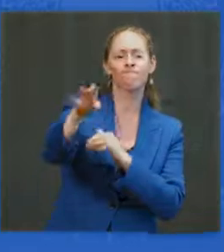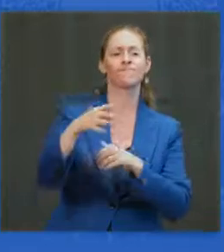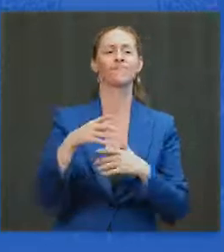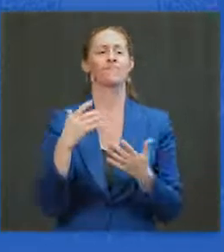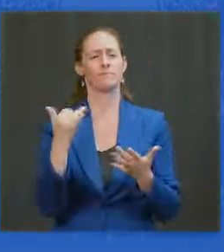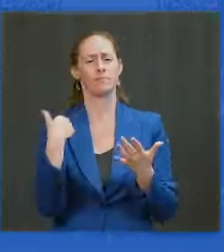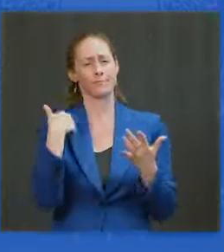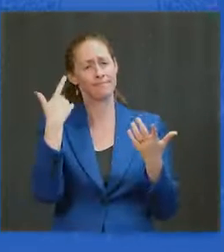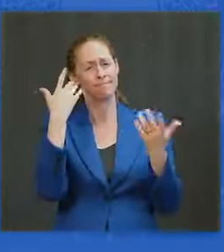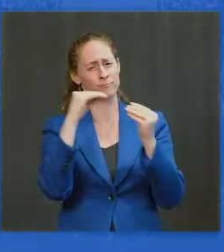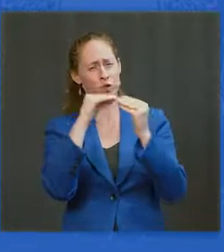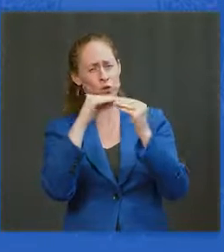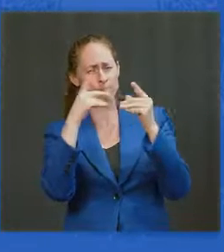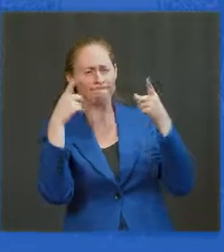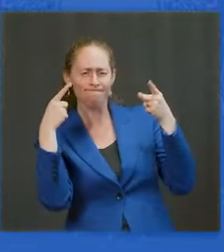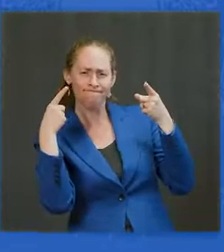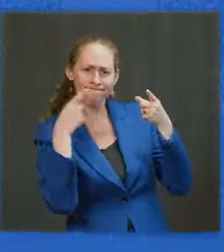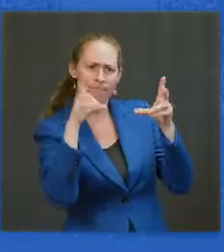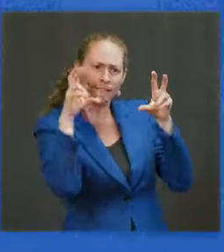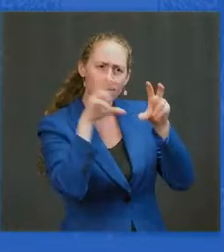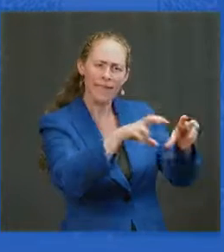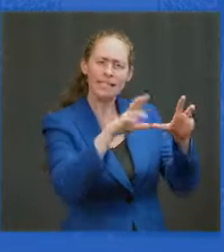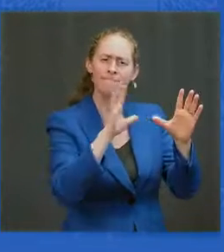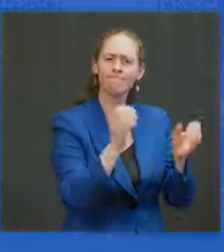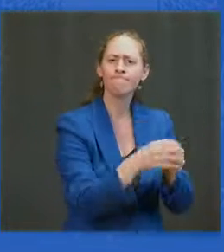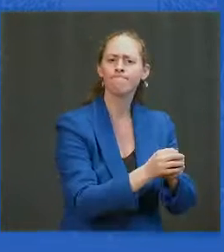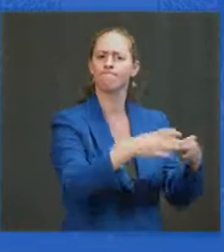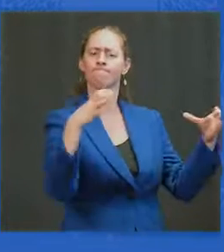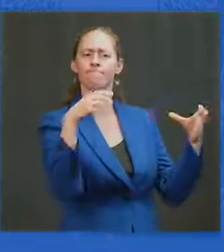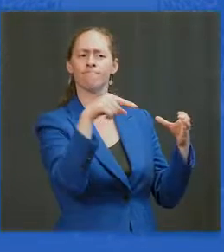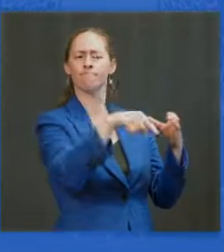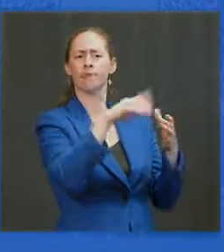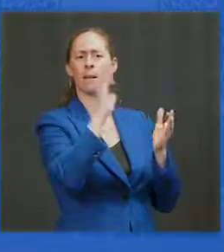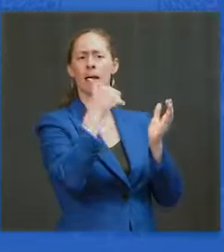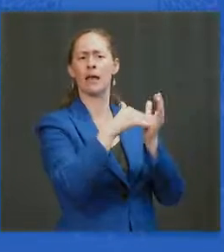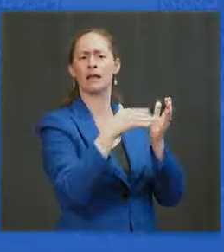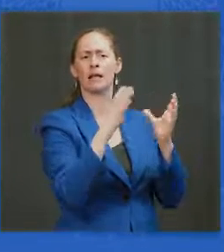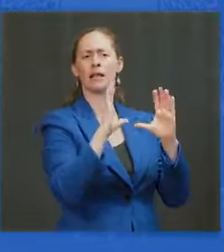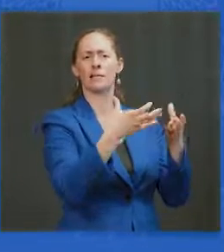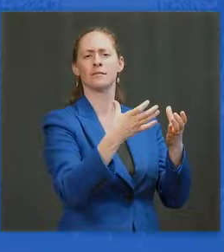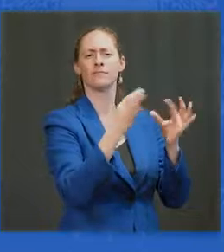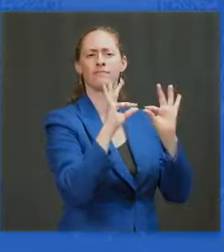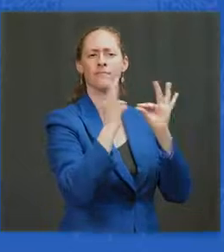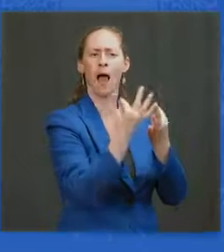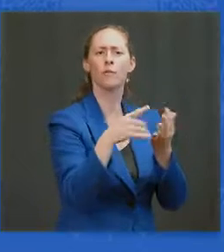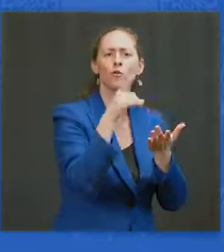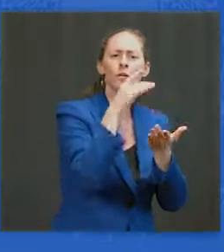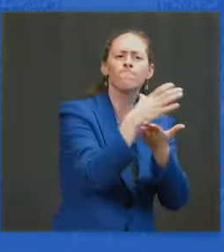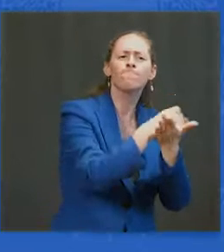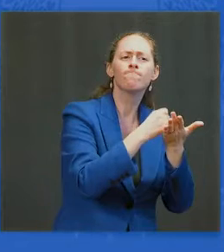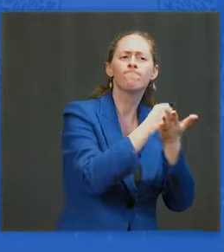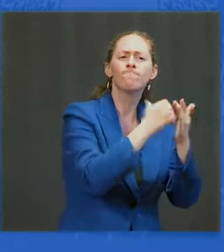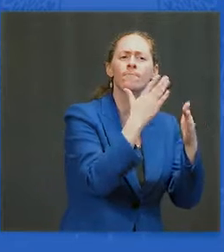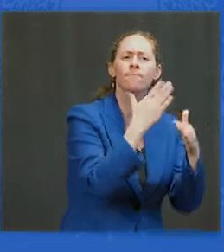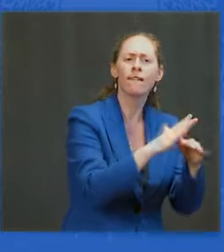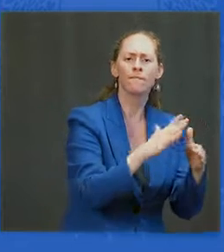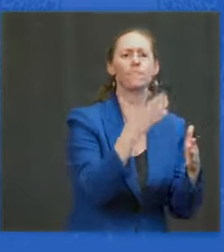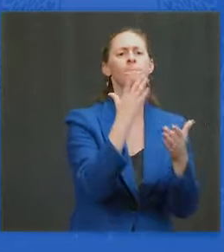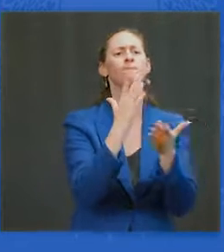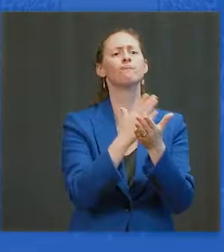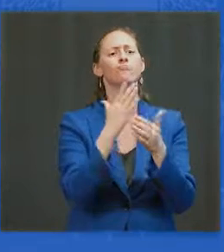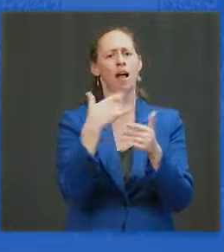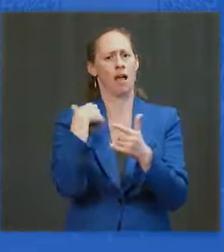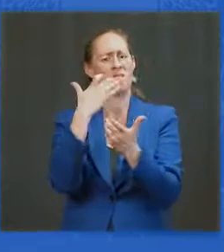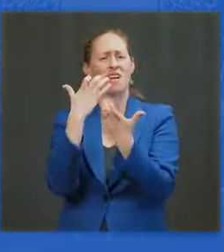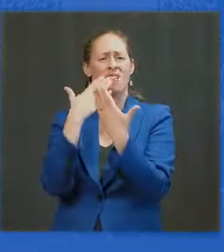just the top down. And that's what we're on our way of doing. Look, I want to thank Speaker Pelosi, who was masterful in her